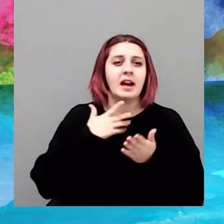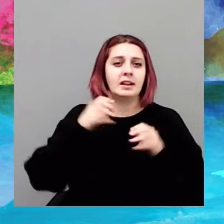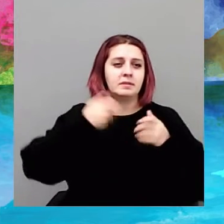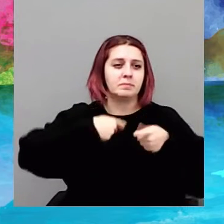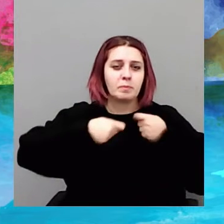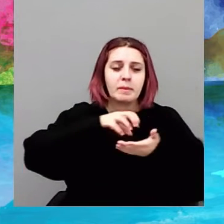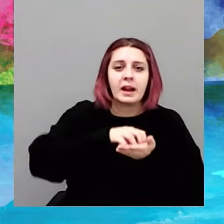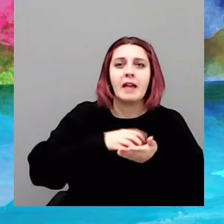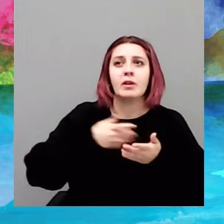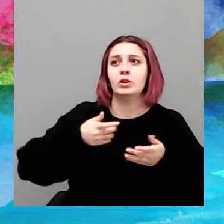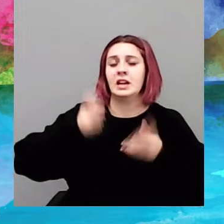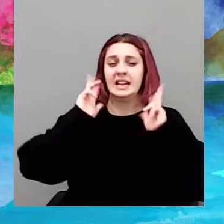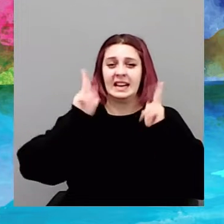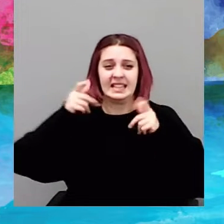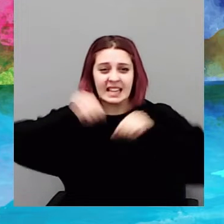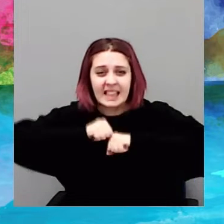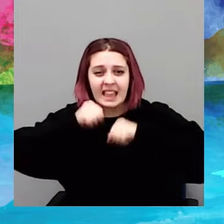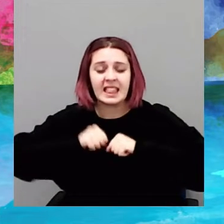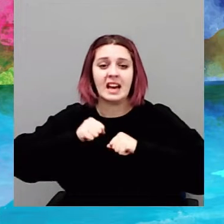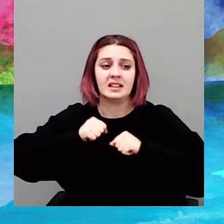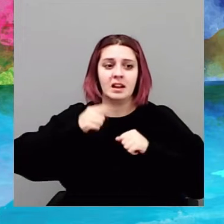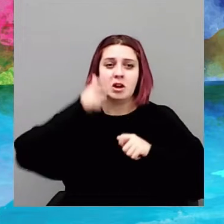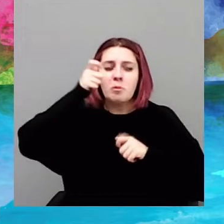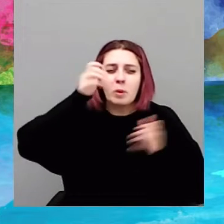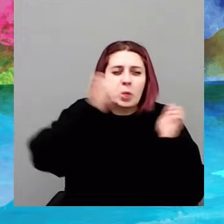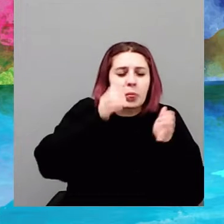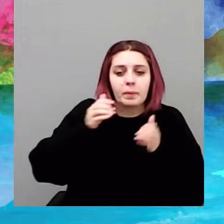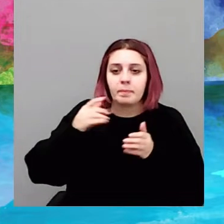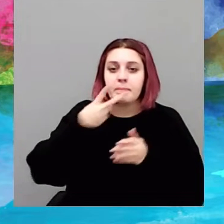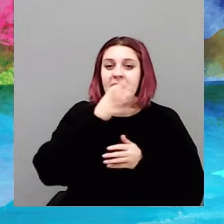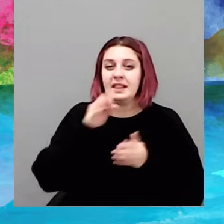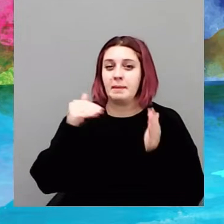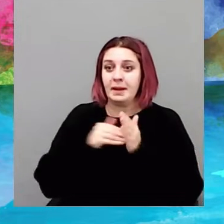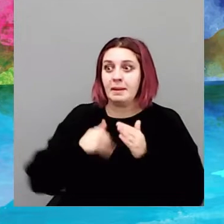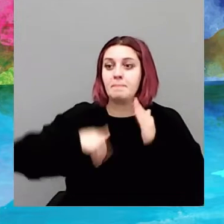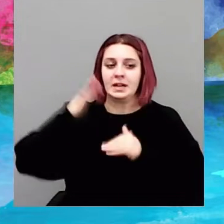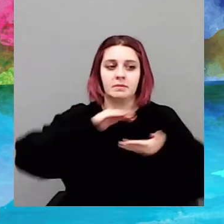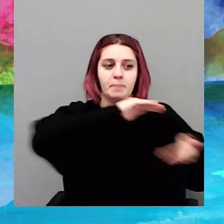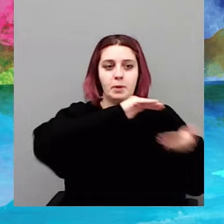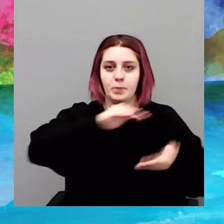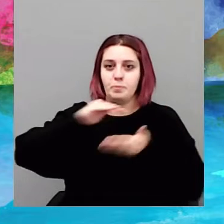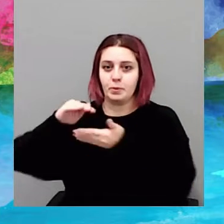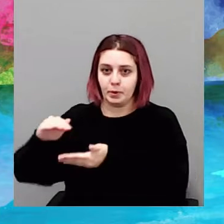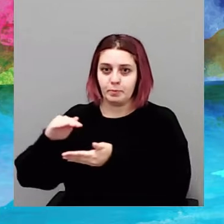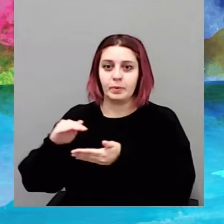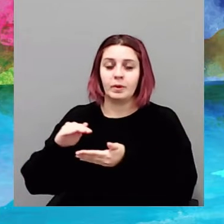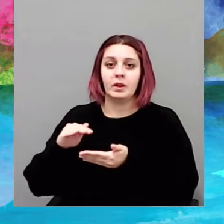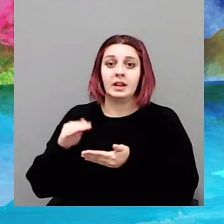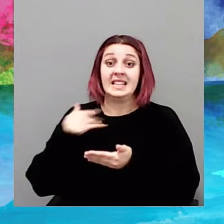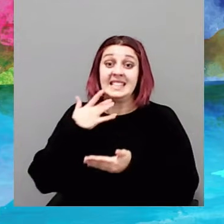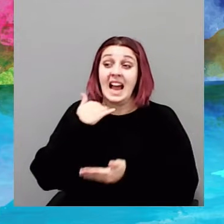to reach small pharmacies in small towns, in remote towns. We deliver